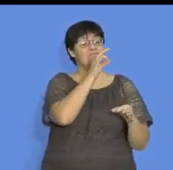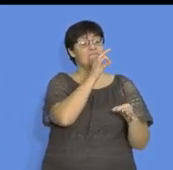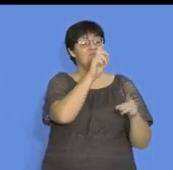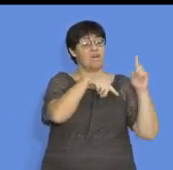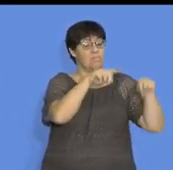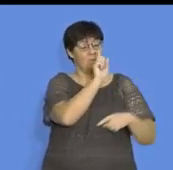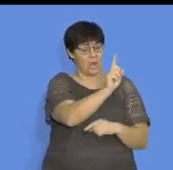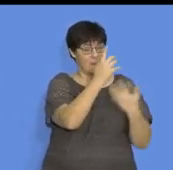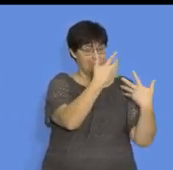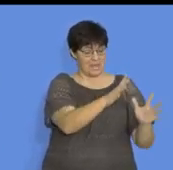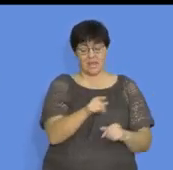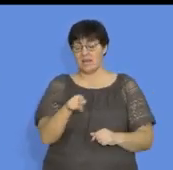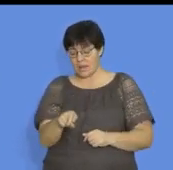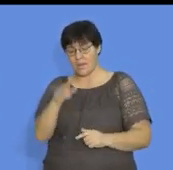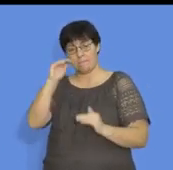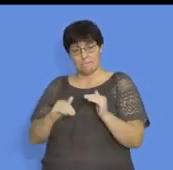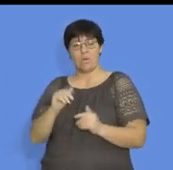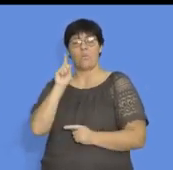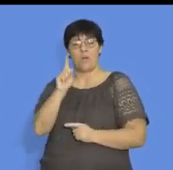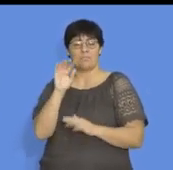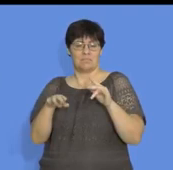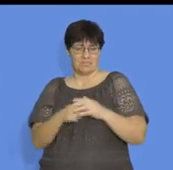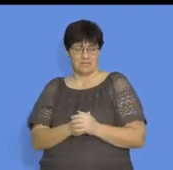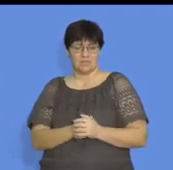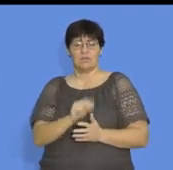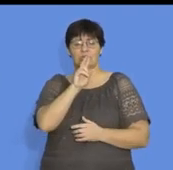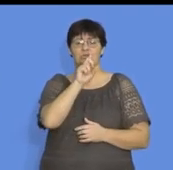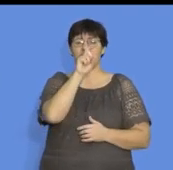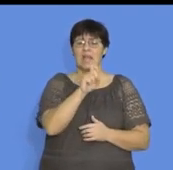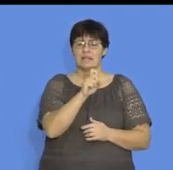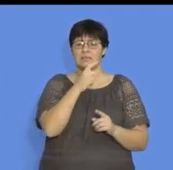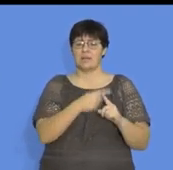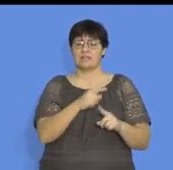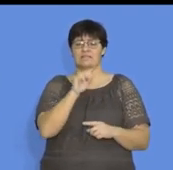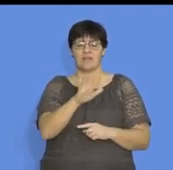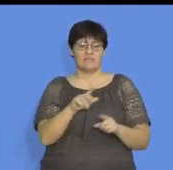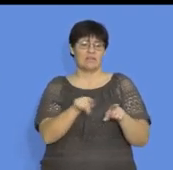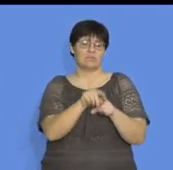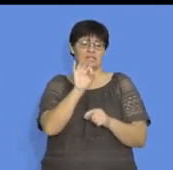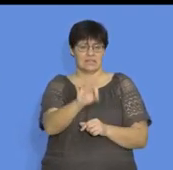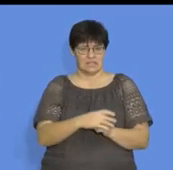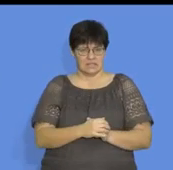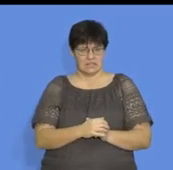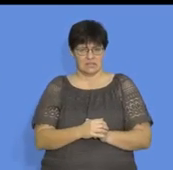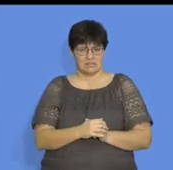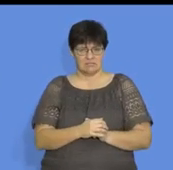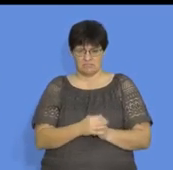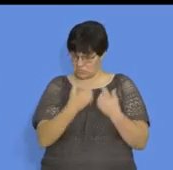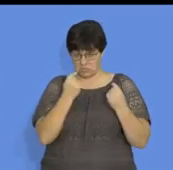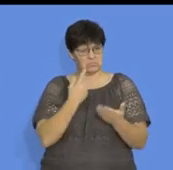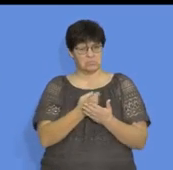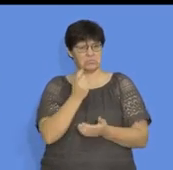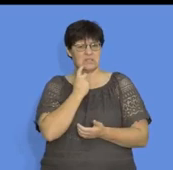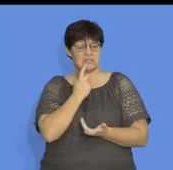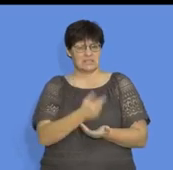one variable. Because remember, if I give you 2x plus 5 equals to 3, this you can